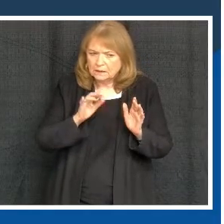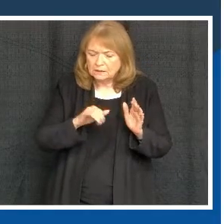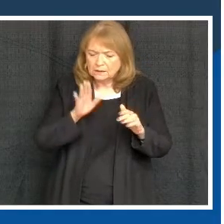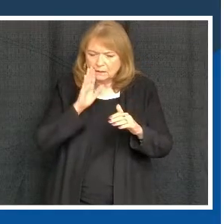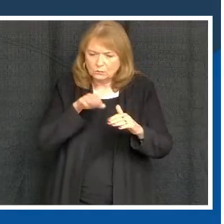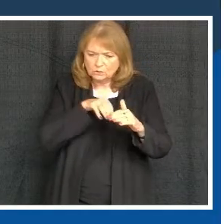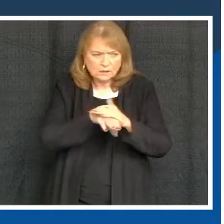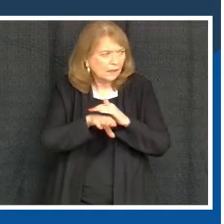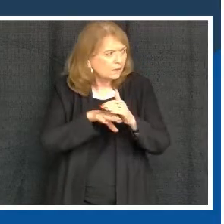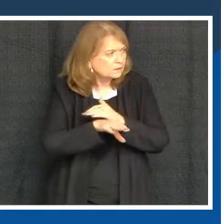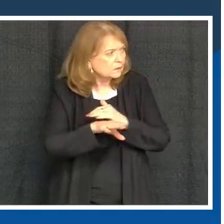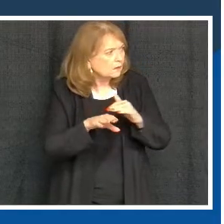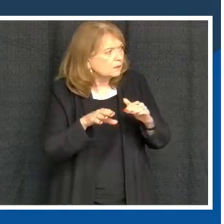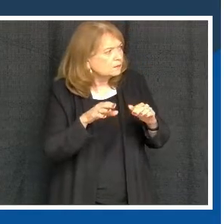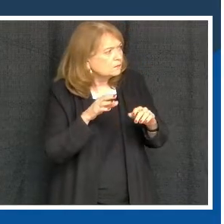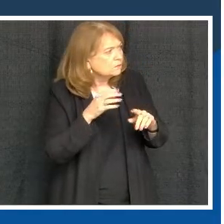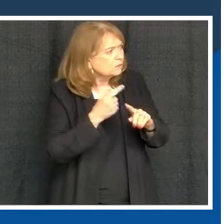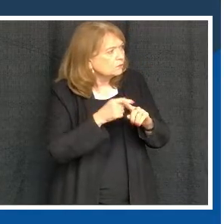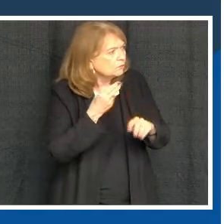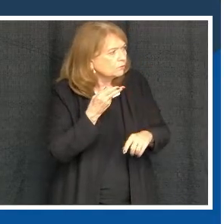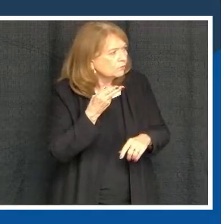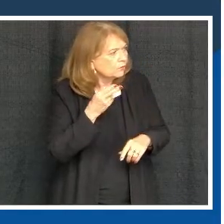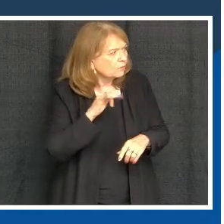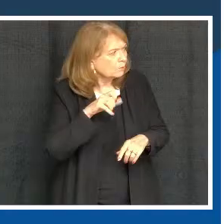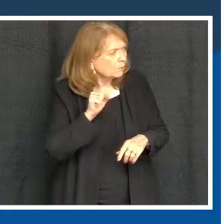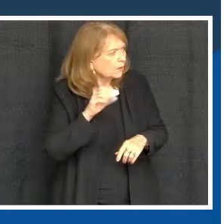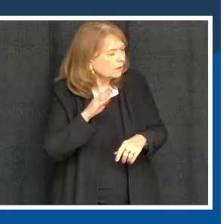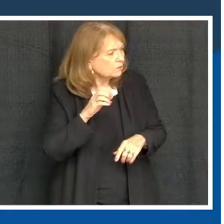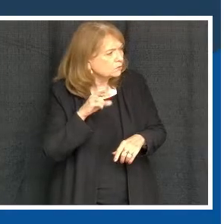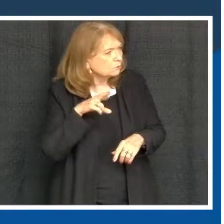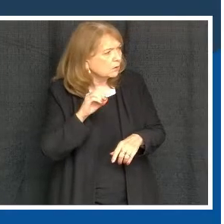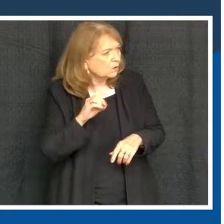allowed from Binks Drive and Hillsborough Road?